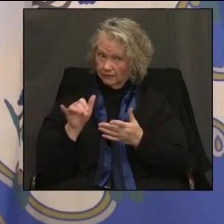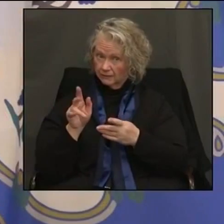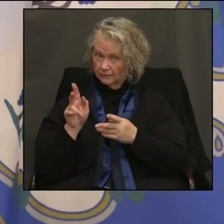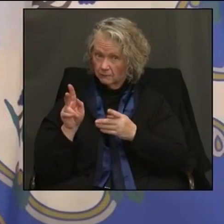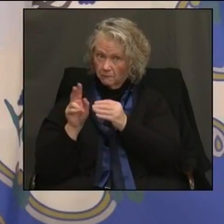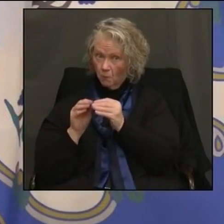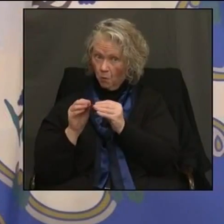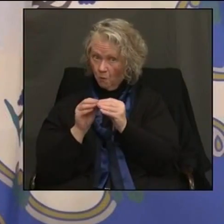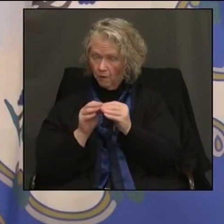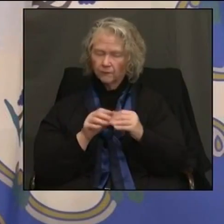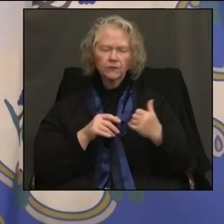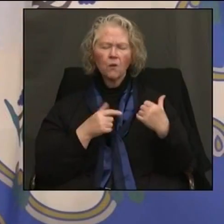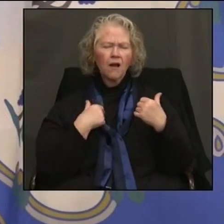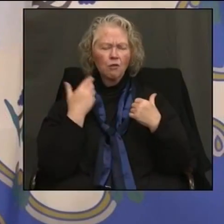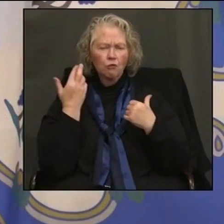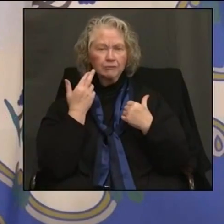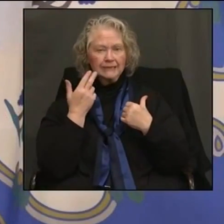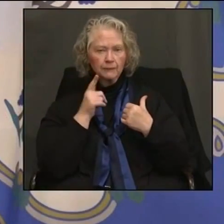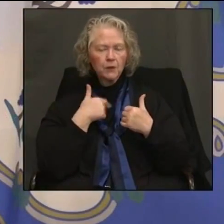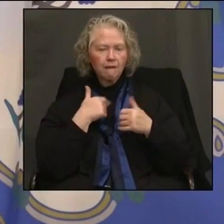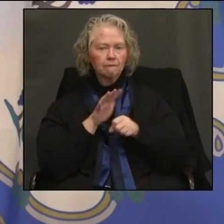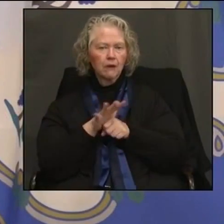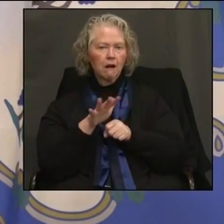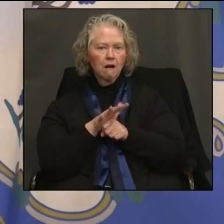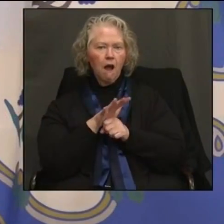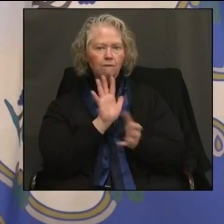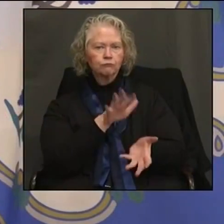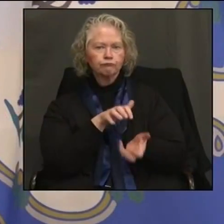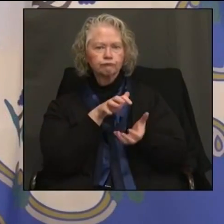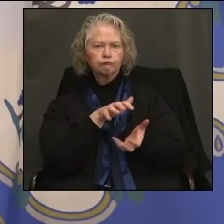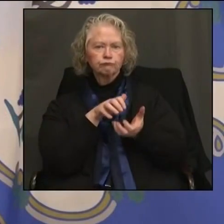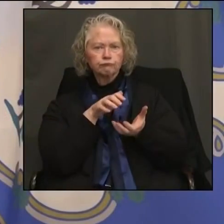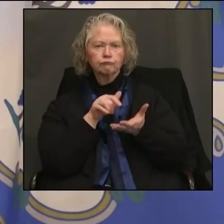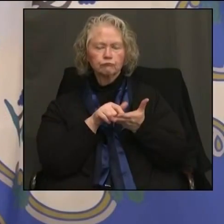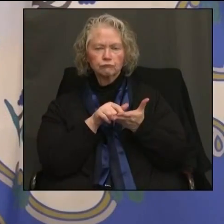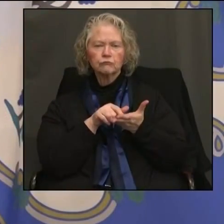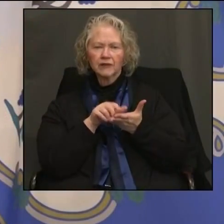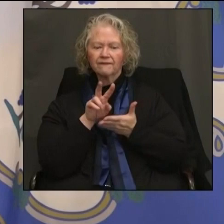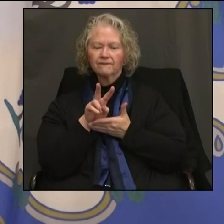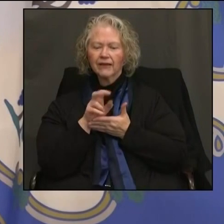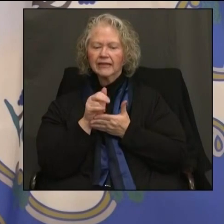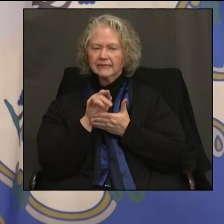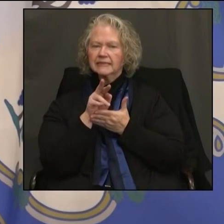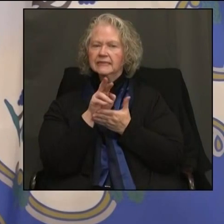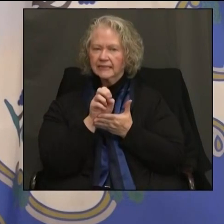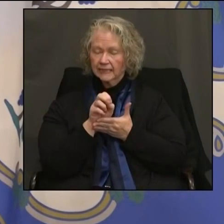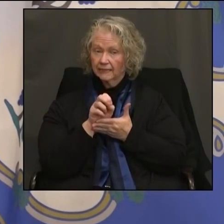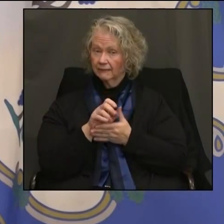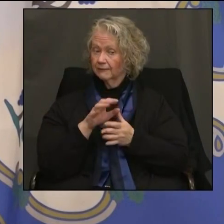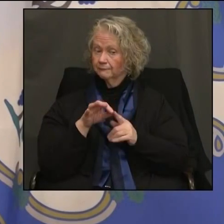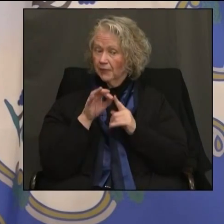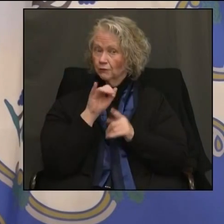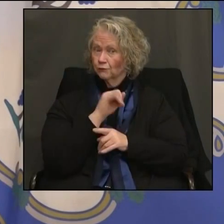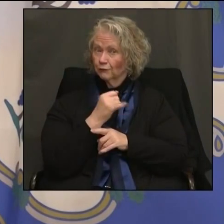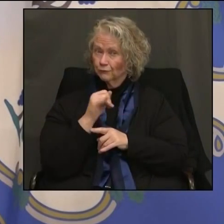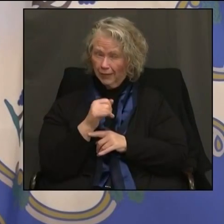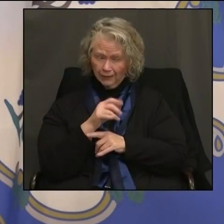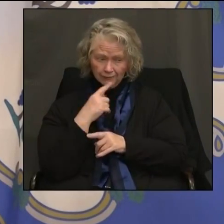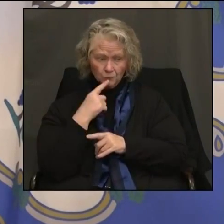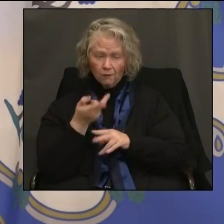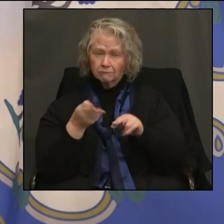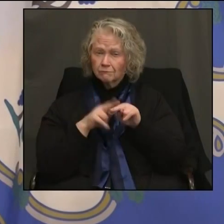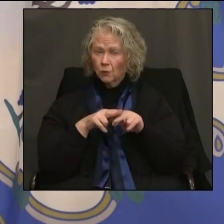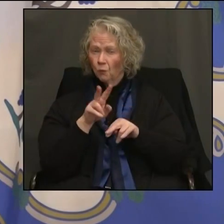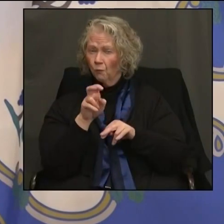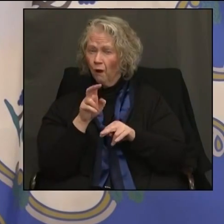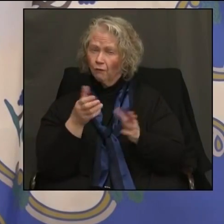up because the vaccination supply continues to ramp up, in particular J&J, 200,000 more vaccines, 200,000 more